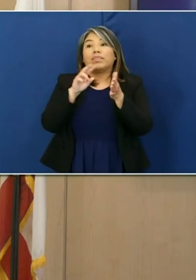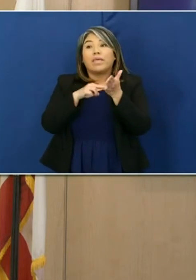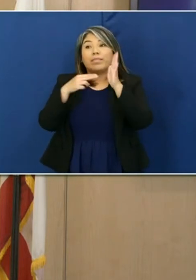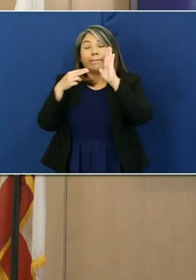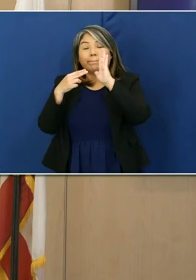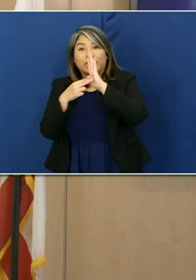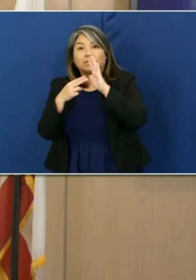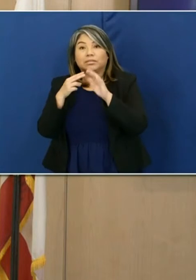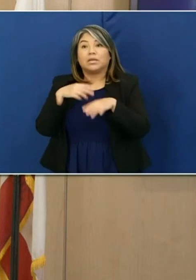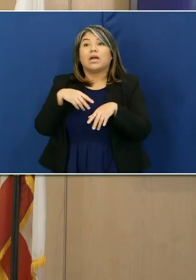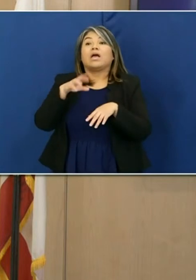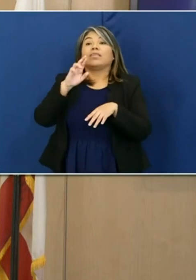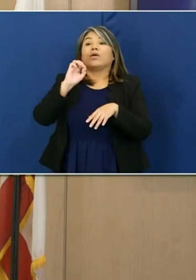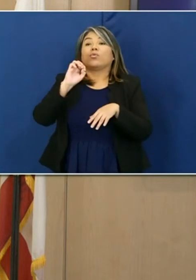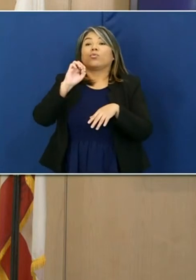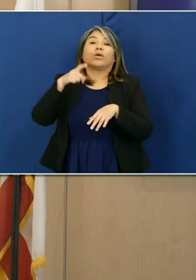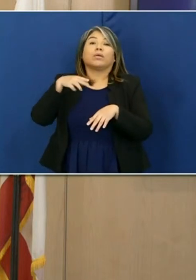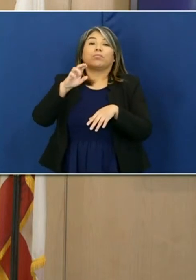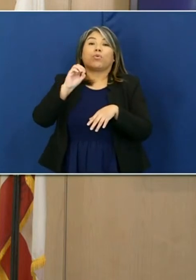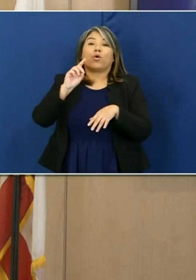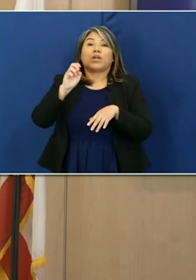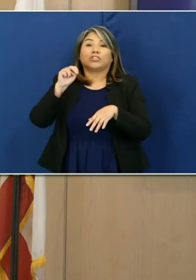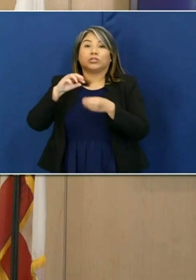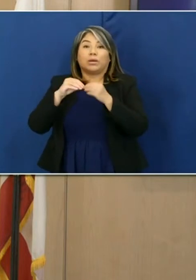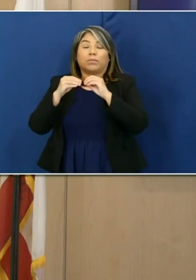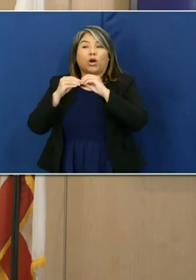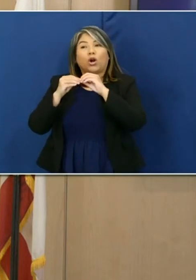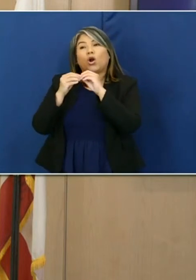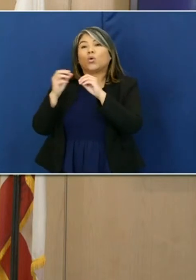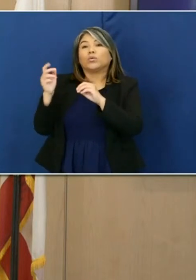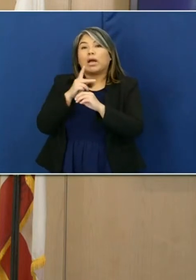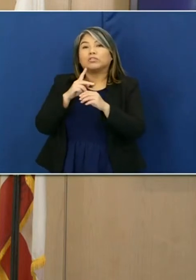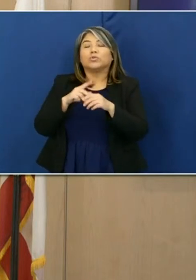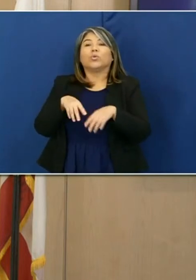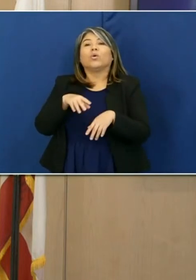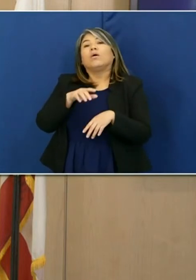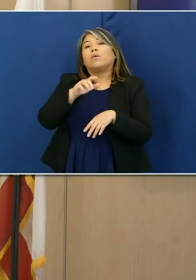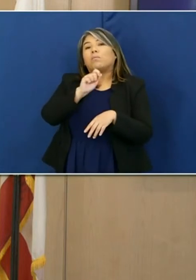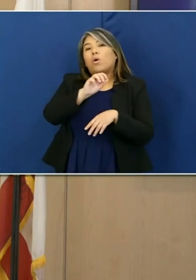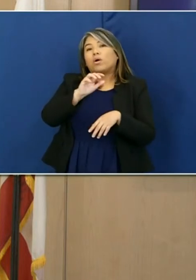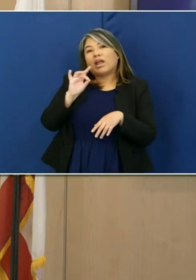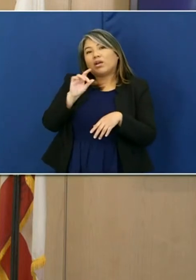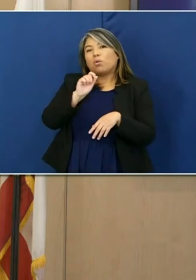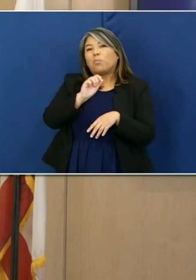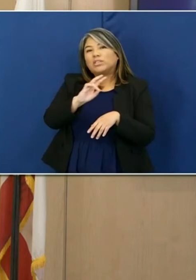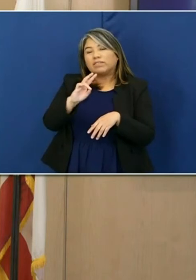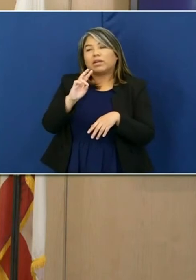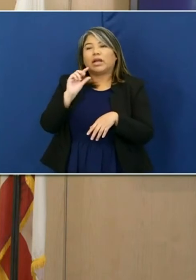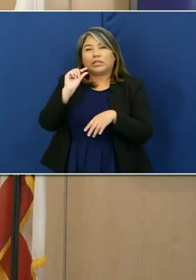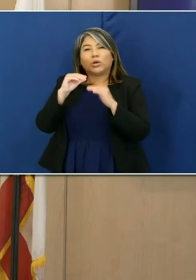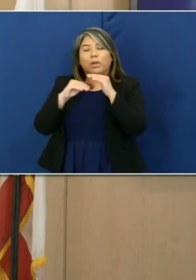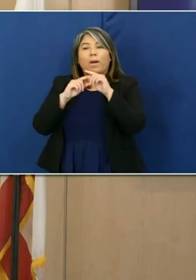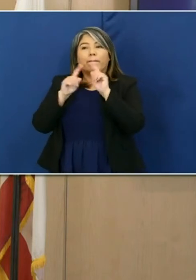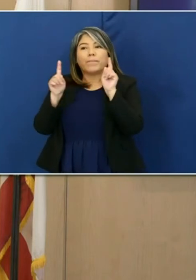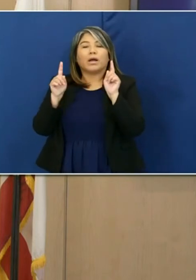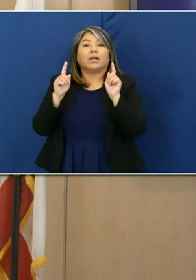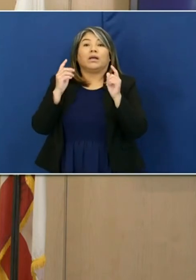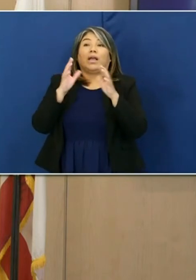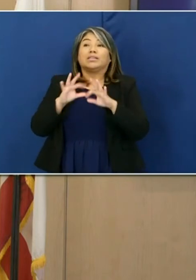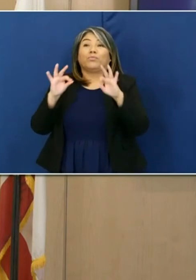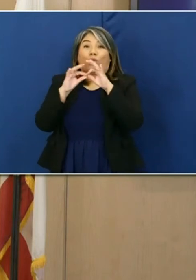that this reproduction number goes to about 0.8, 0.7 or so. So it's slightly lower, but what's important here is that it's below